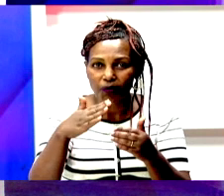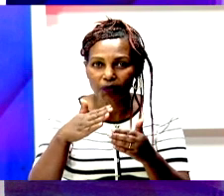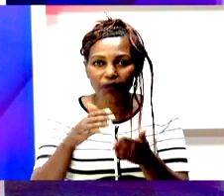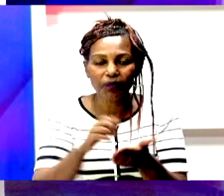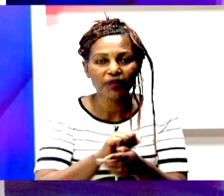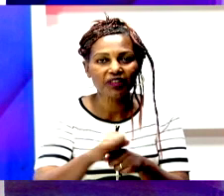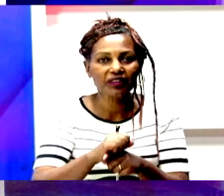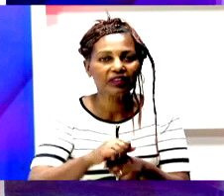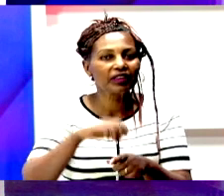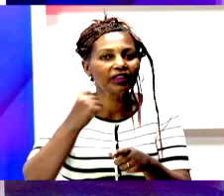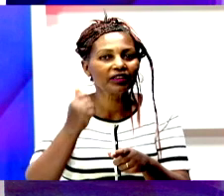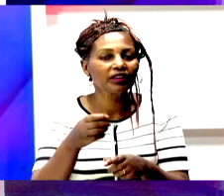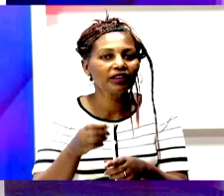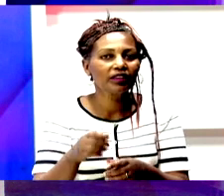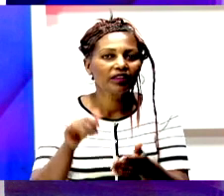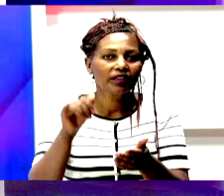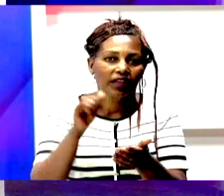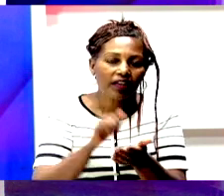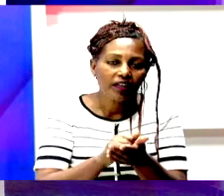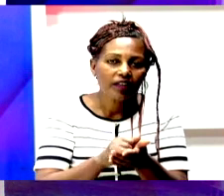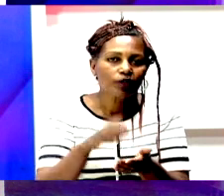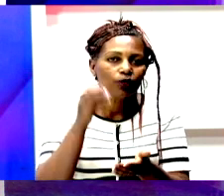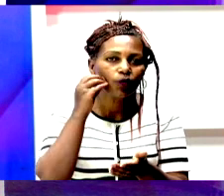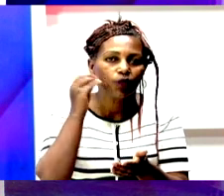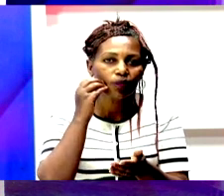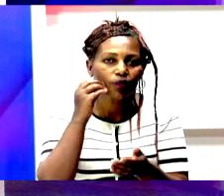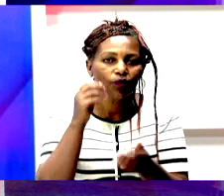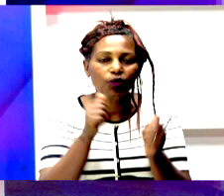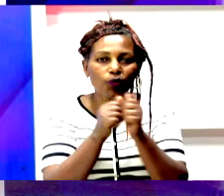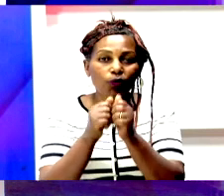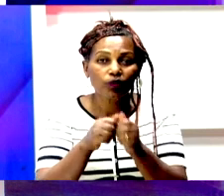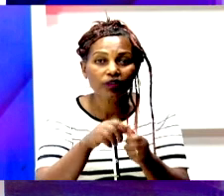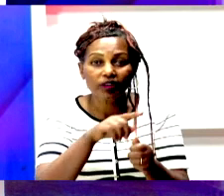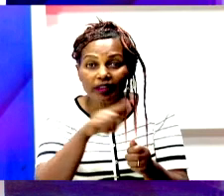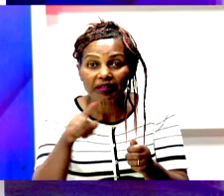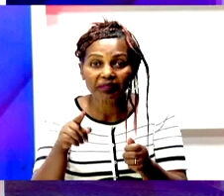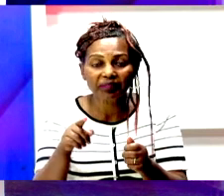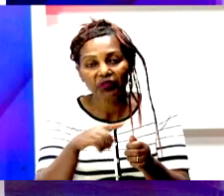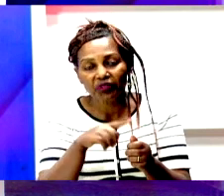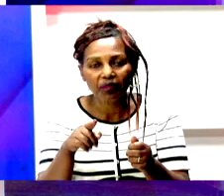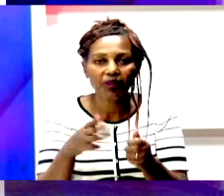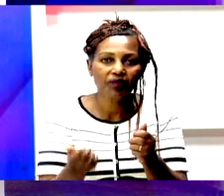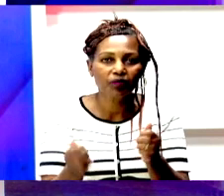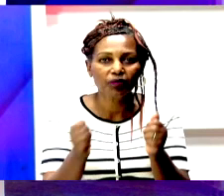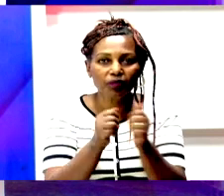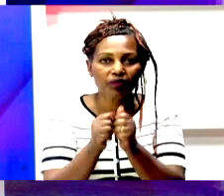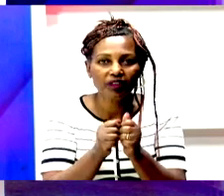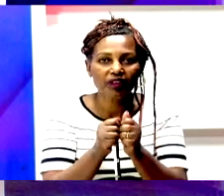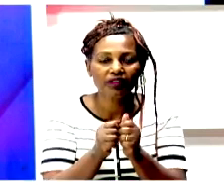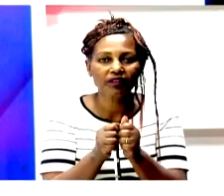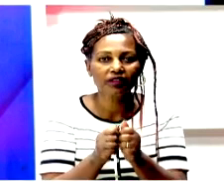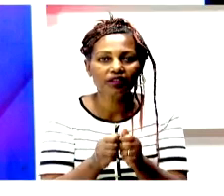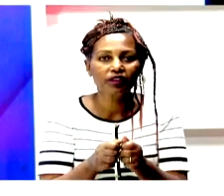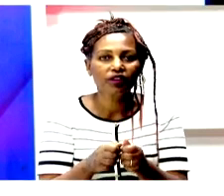ways, at home, with someone else or alone with your textbooks. So you will do